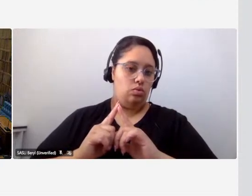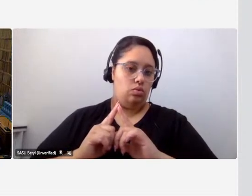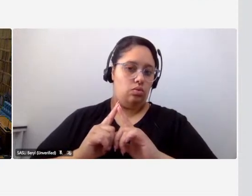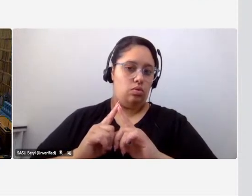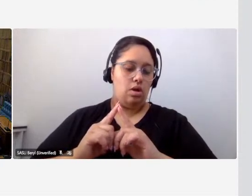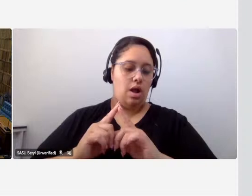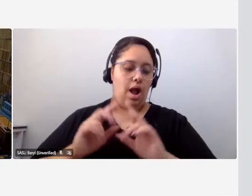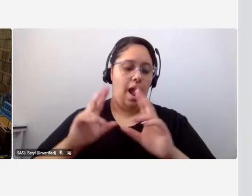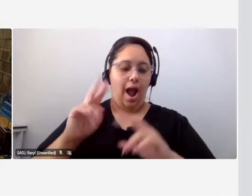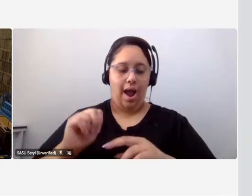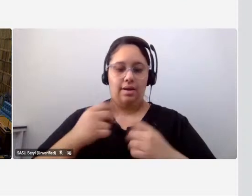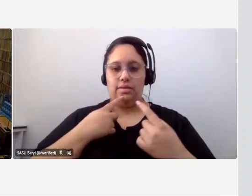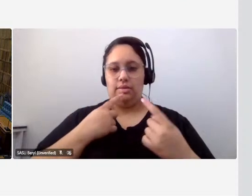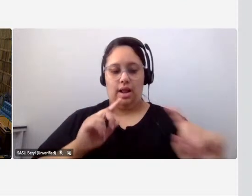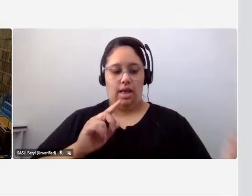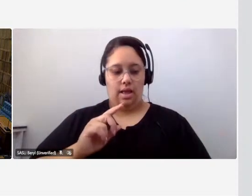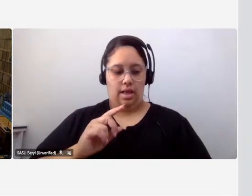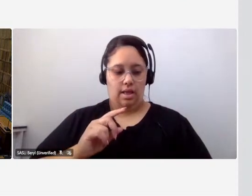undeclare, is that the word?